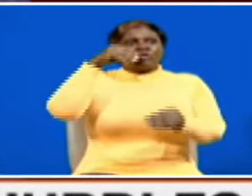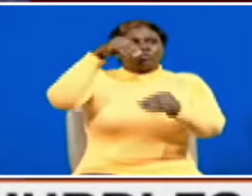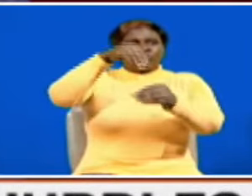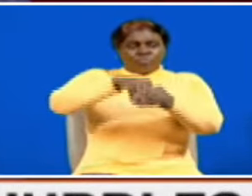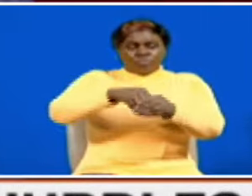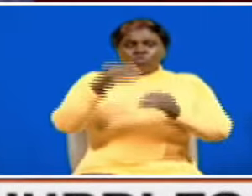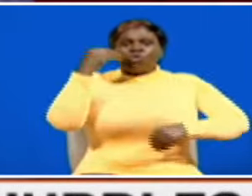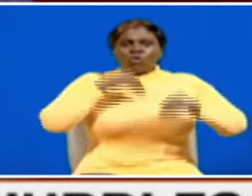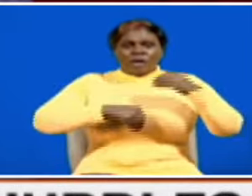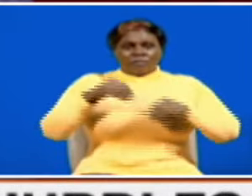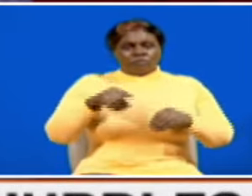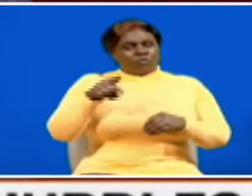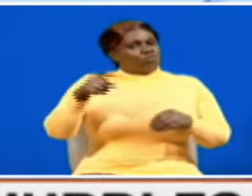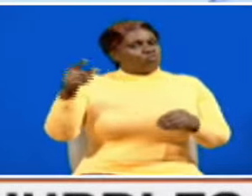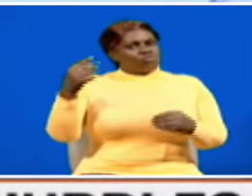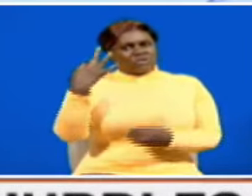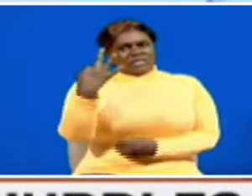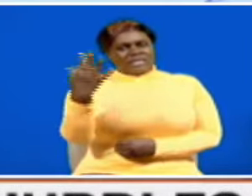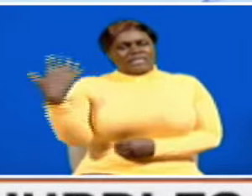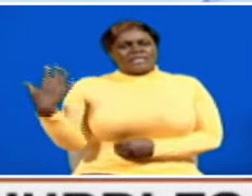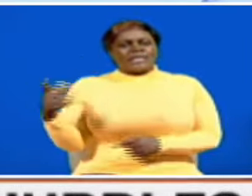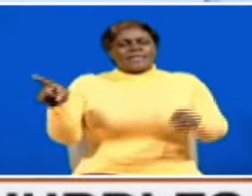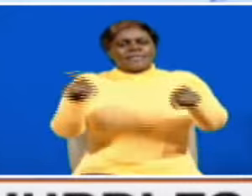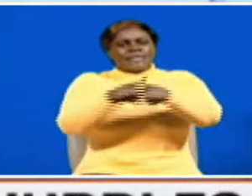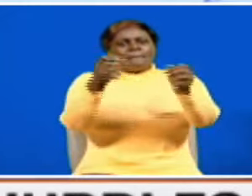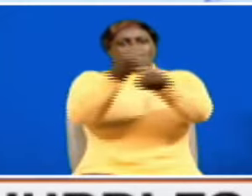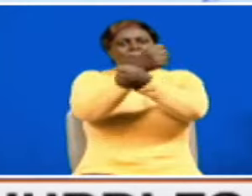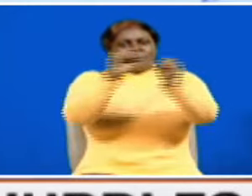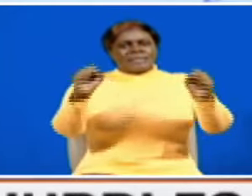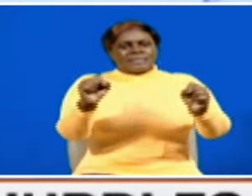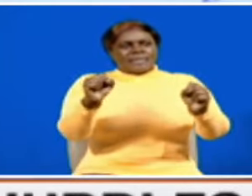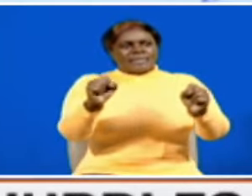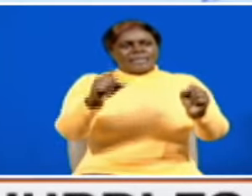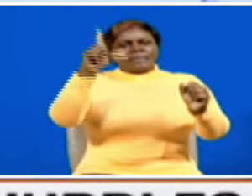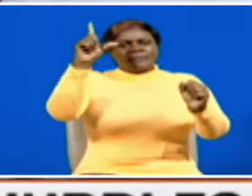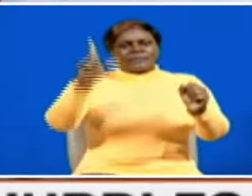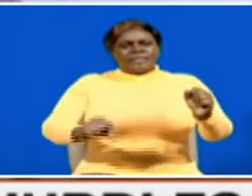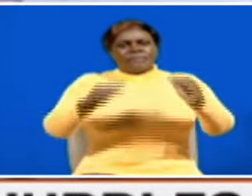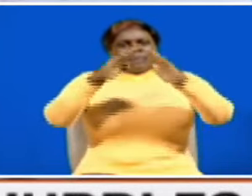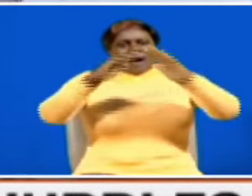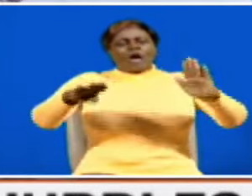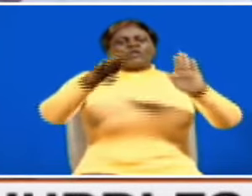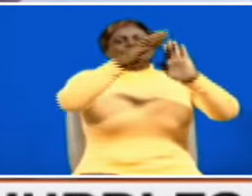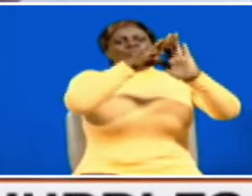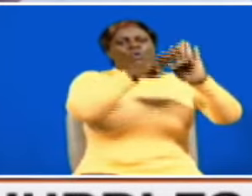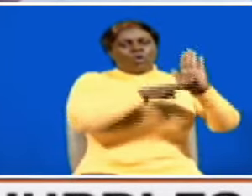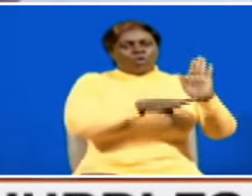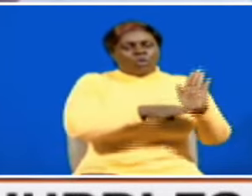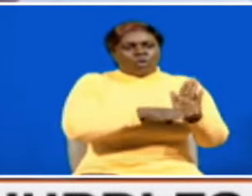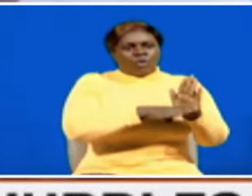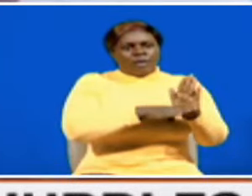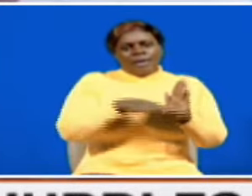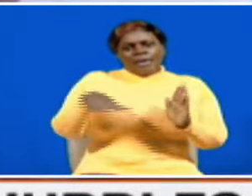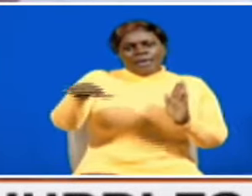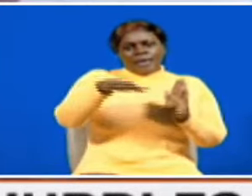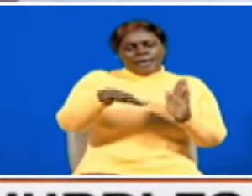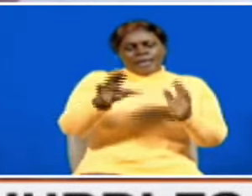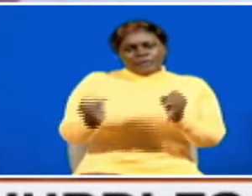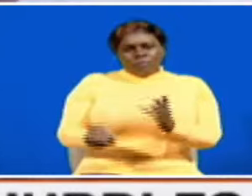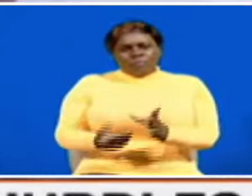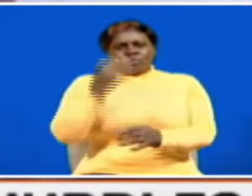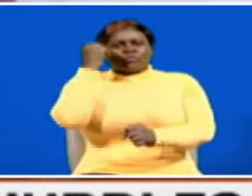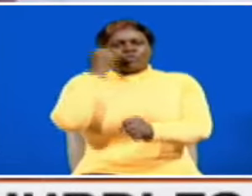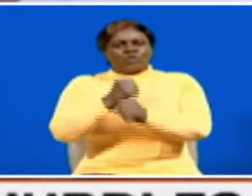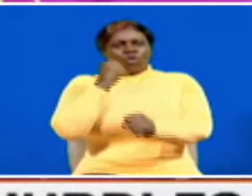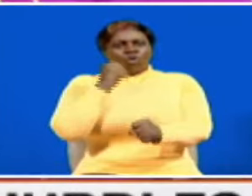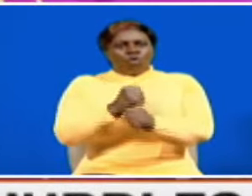mambo ya ufisadi, mambo yako ni matatu. This, as the president said, the affordable housing program is one of the areas identified to create jobs